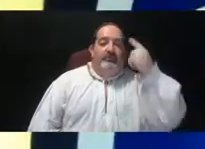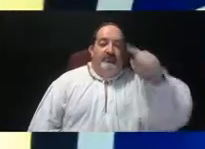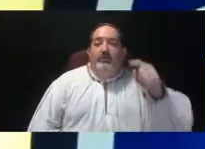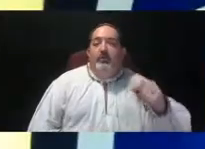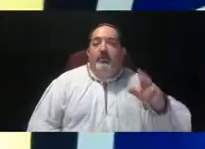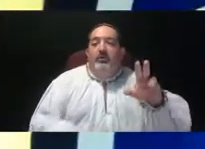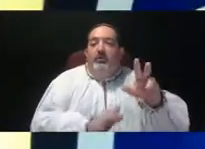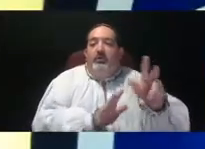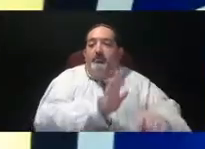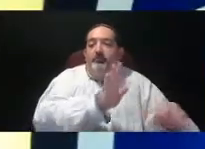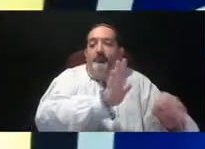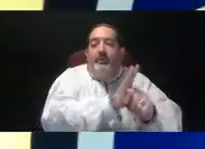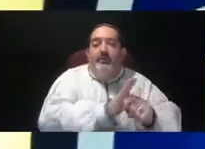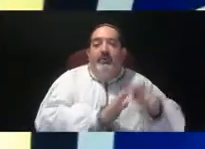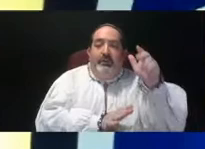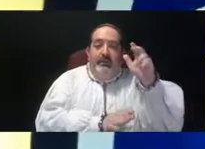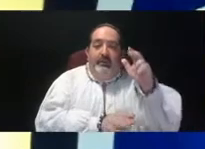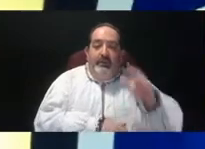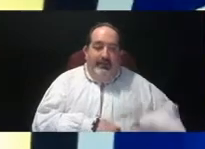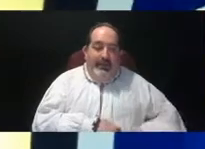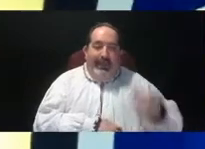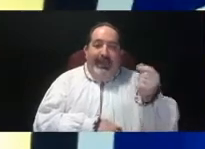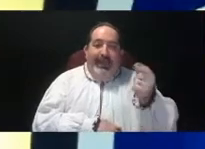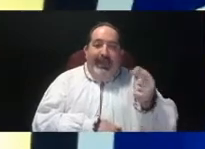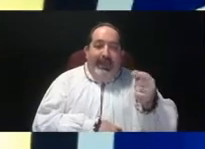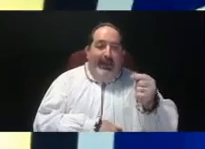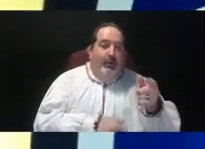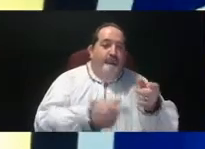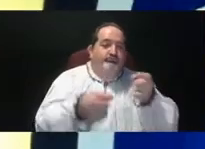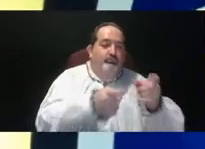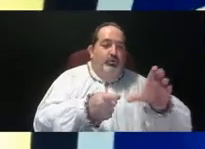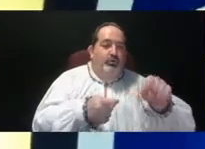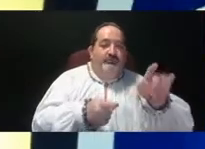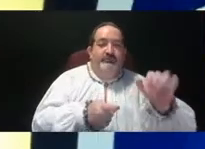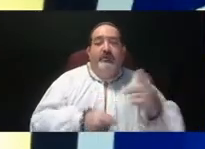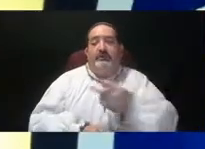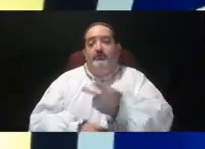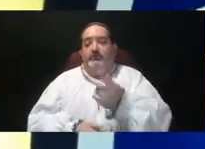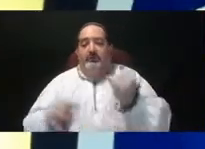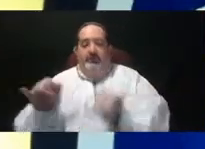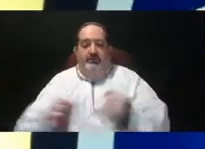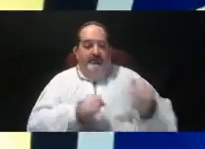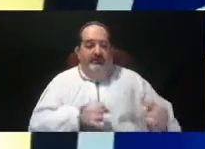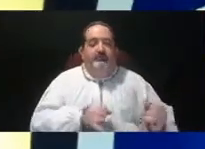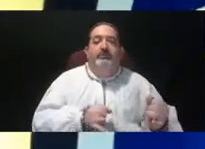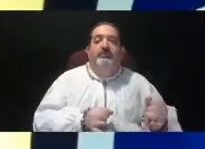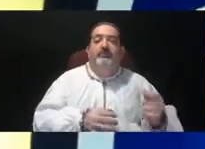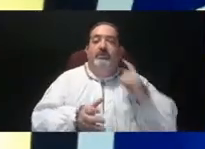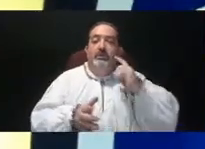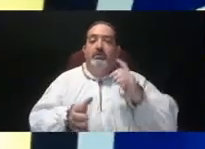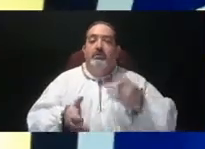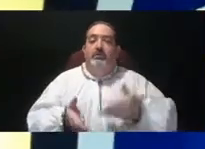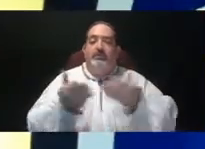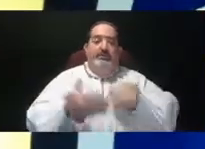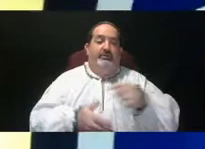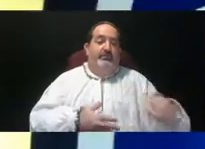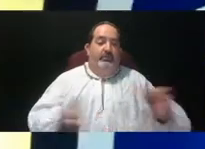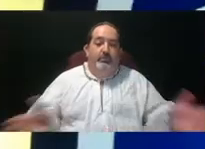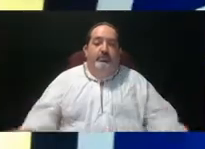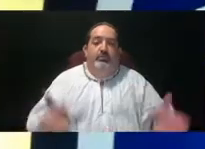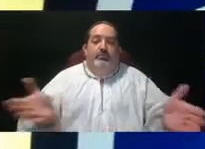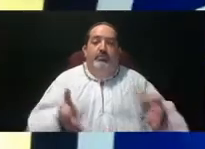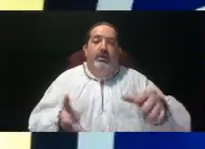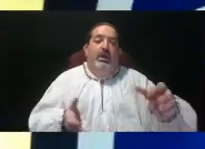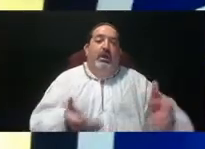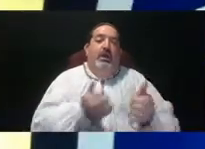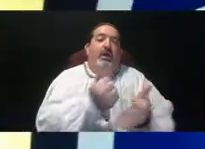These two gentles were recommended to us specifically for their enthusiasm in helping other people learn their